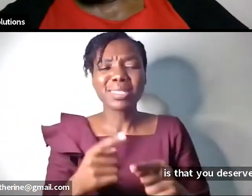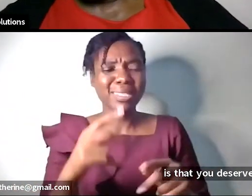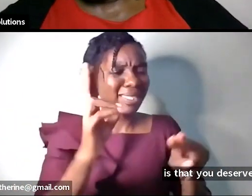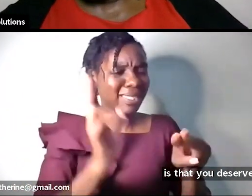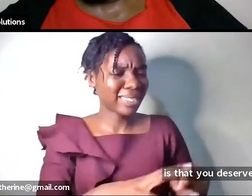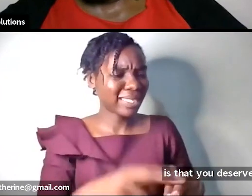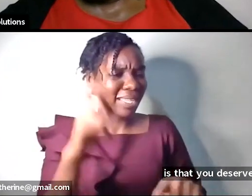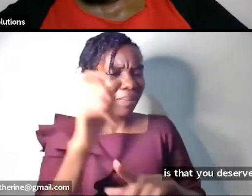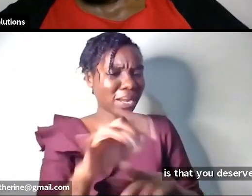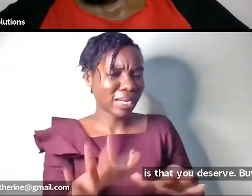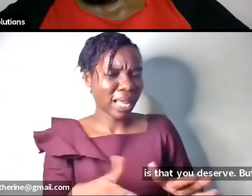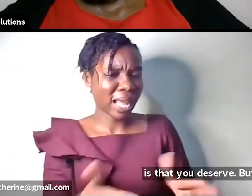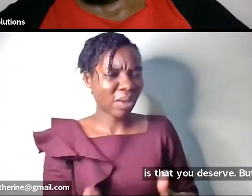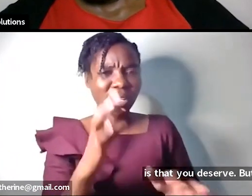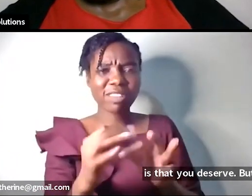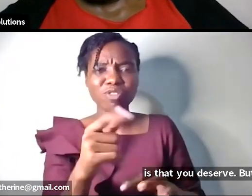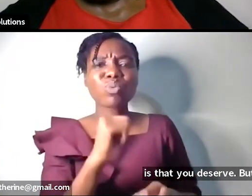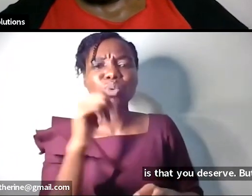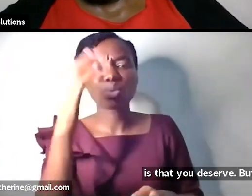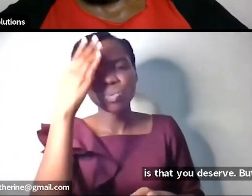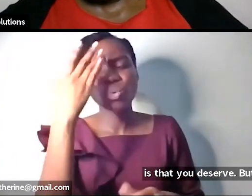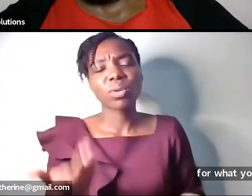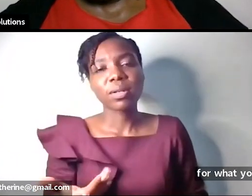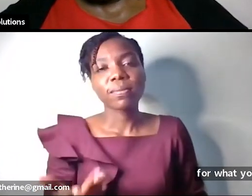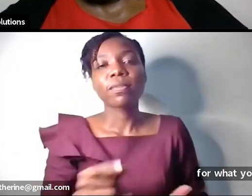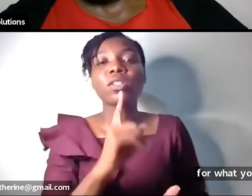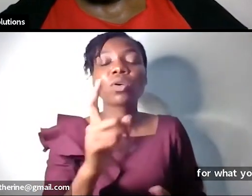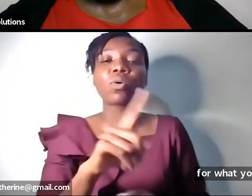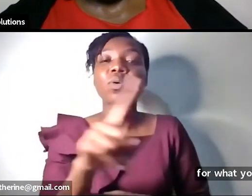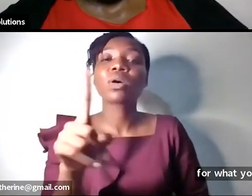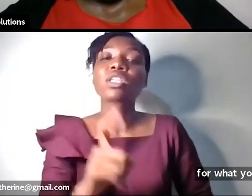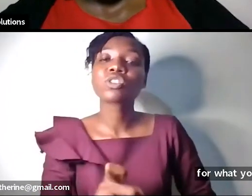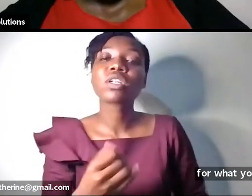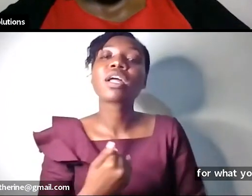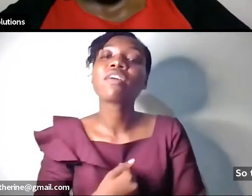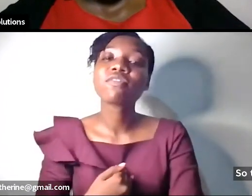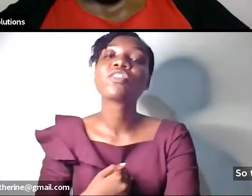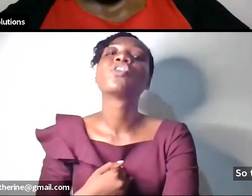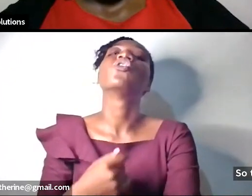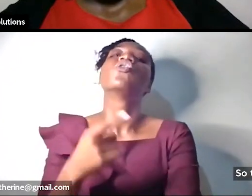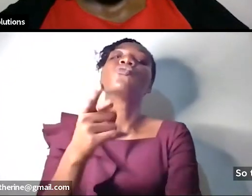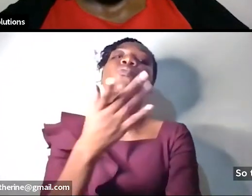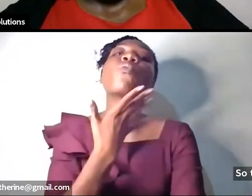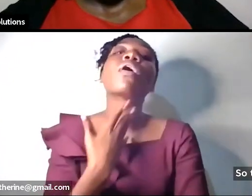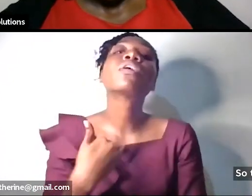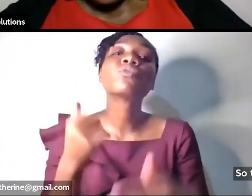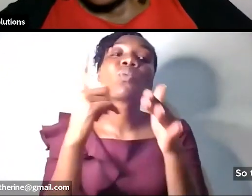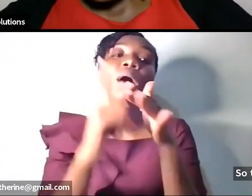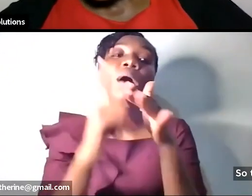what you do not even know? So the question is, what do you want? Over to you,